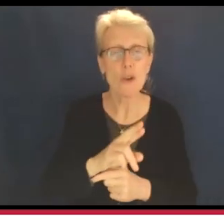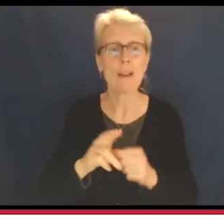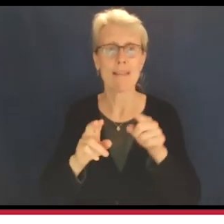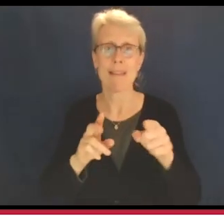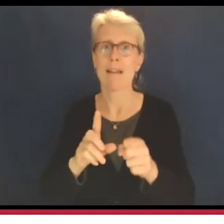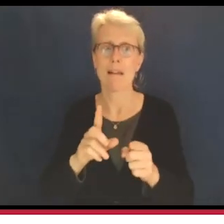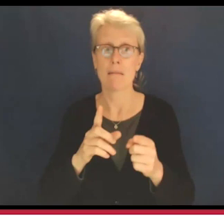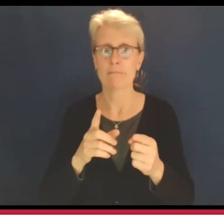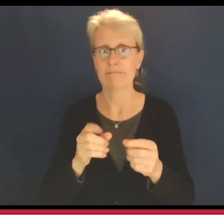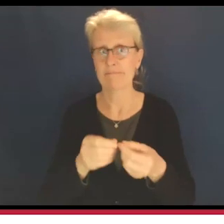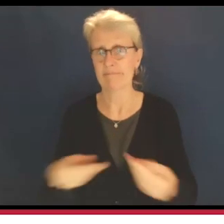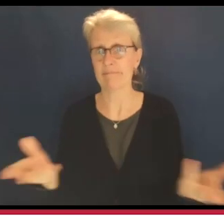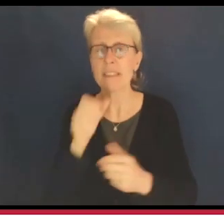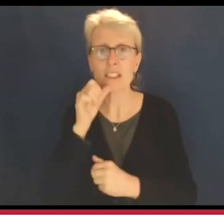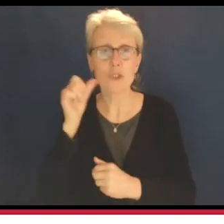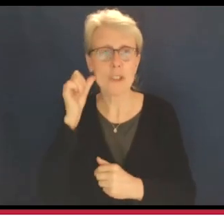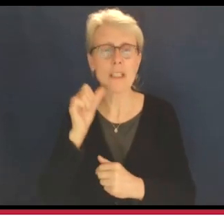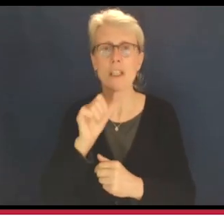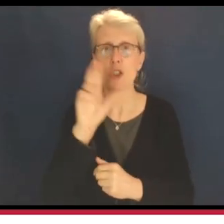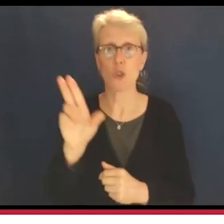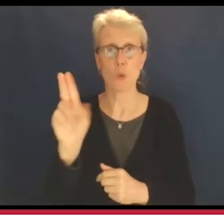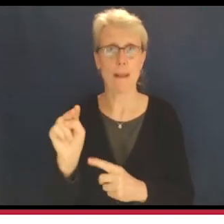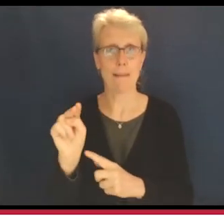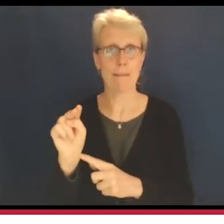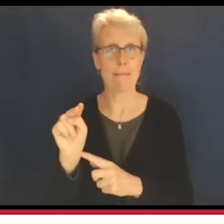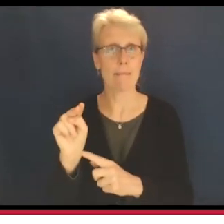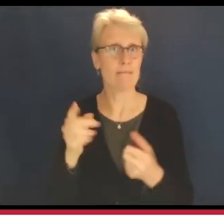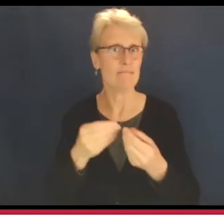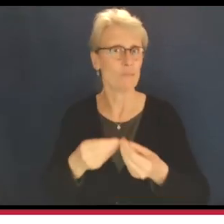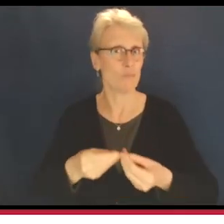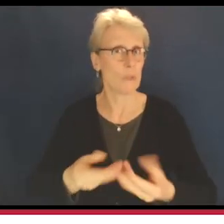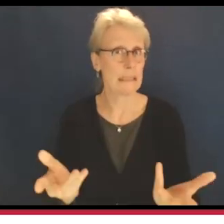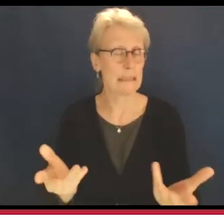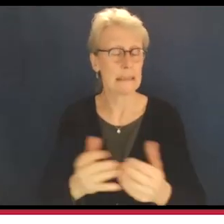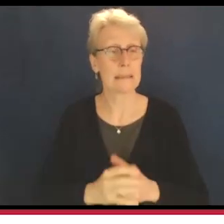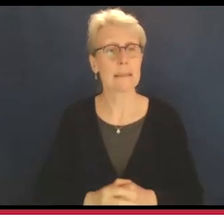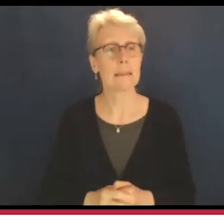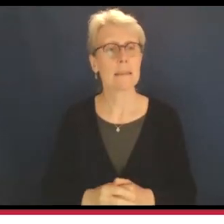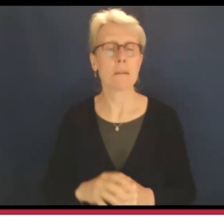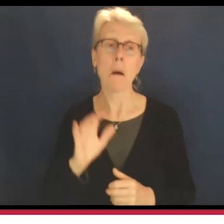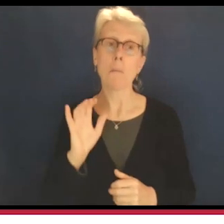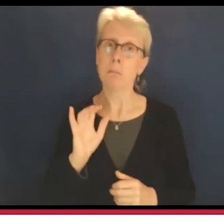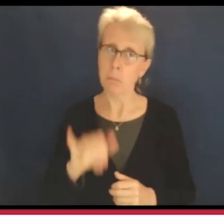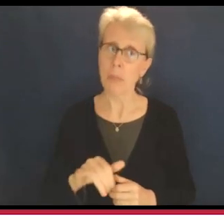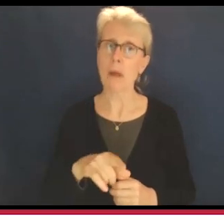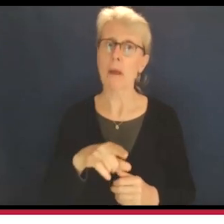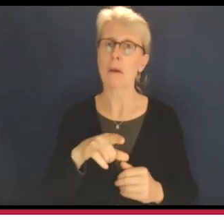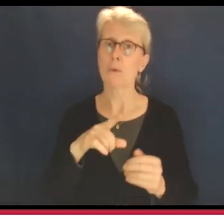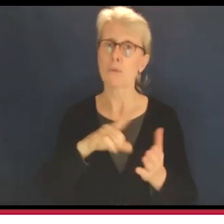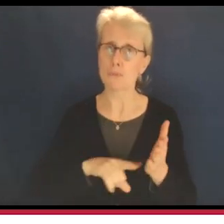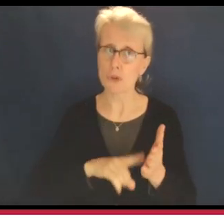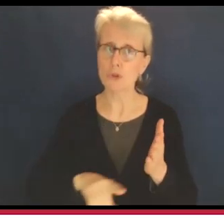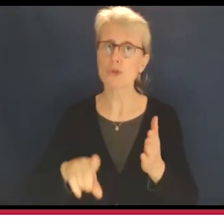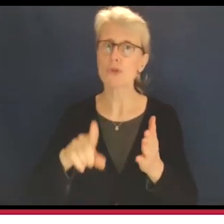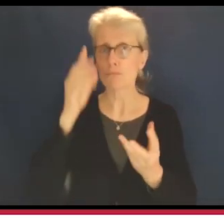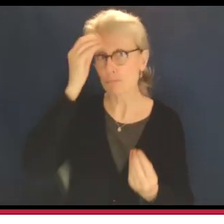yesterday. Actually, it was released at the United Nations, and I think is one of the better pieces of work talking